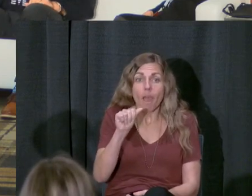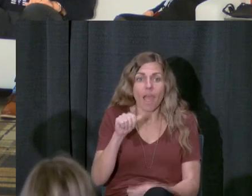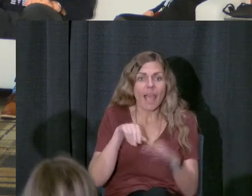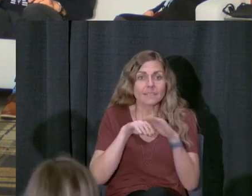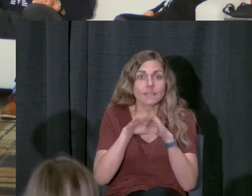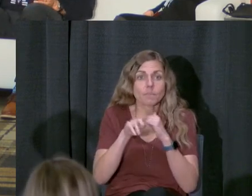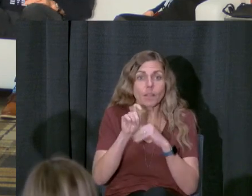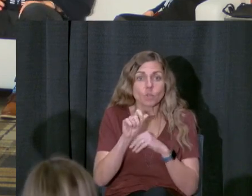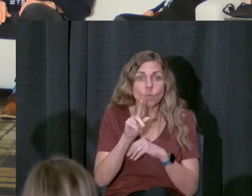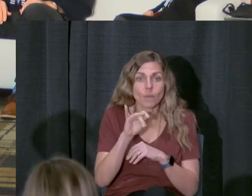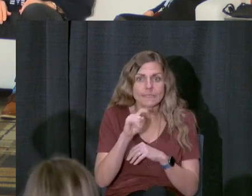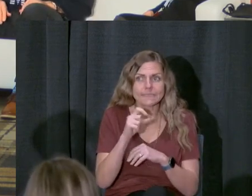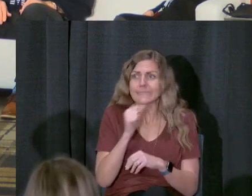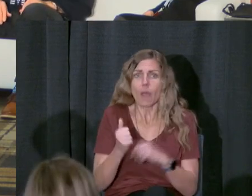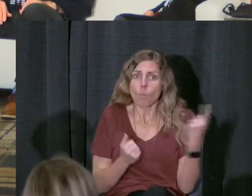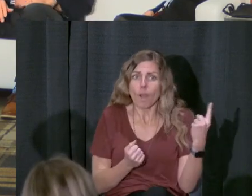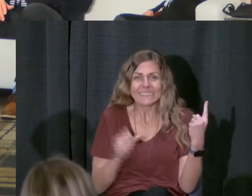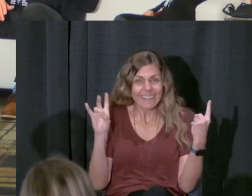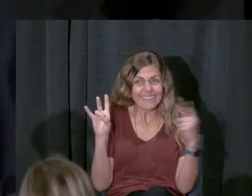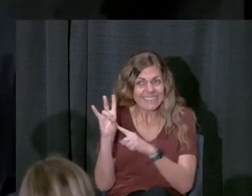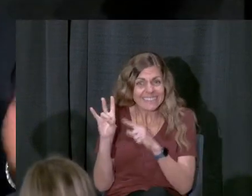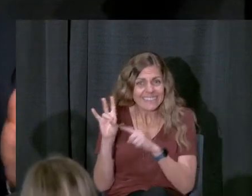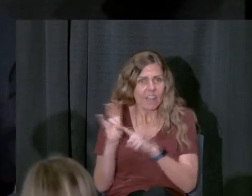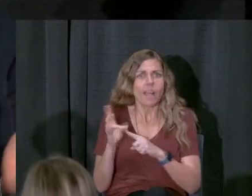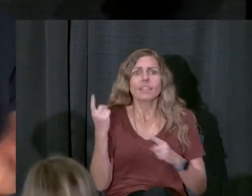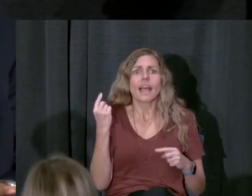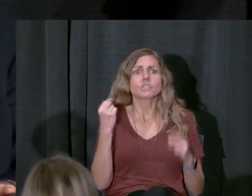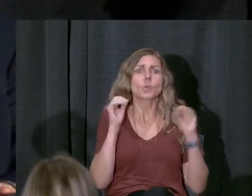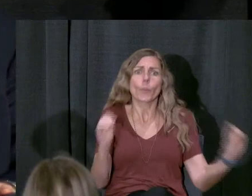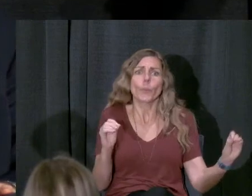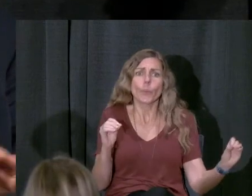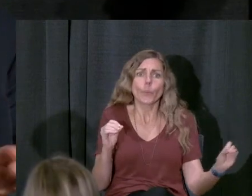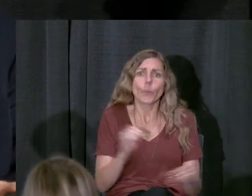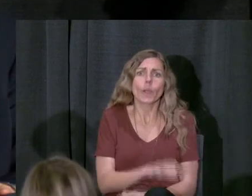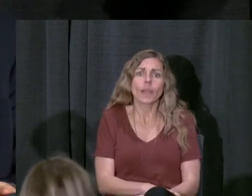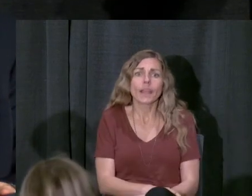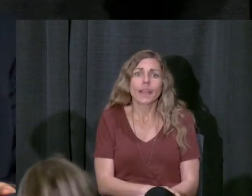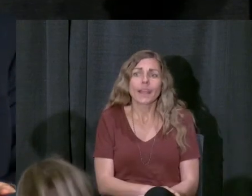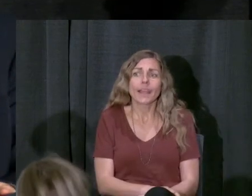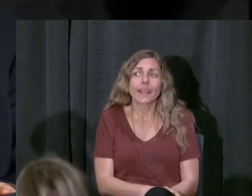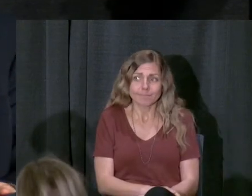Not one, 7. I mean, last year there weren't any. Yeah.